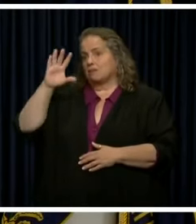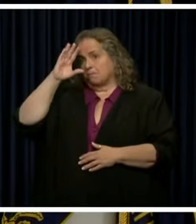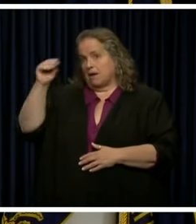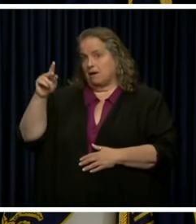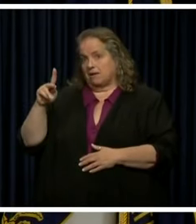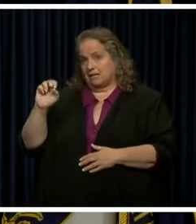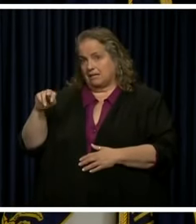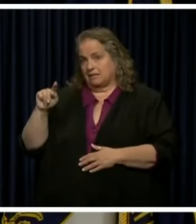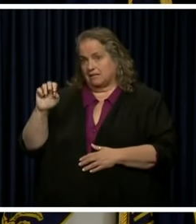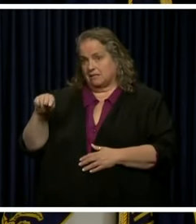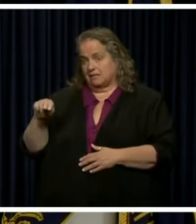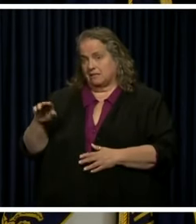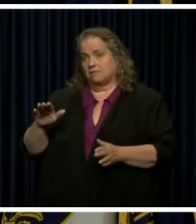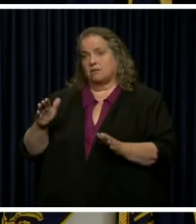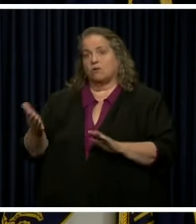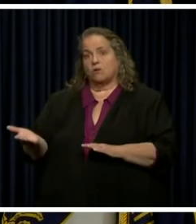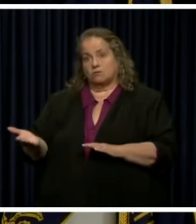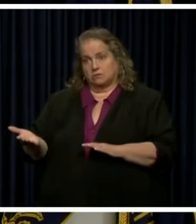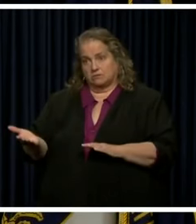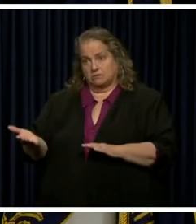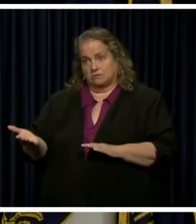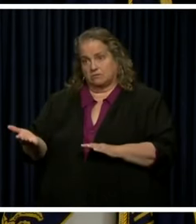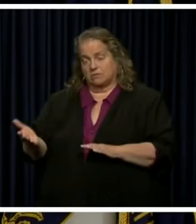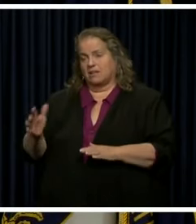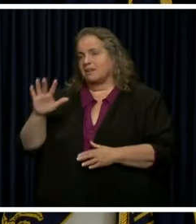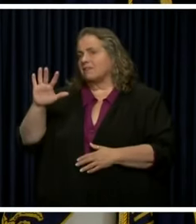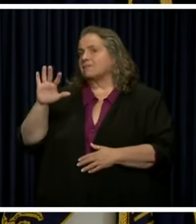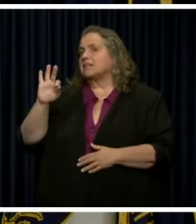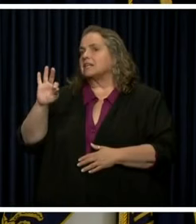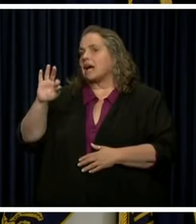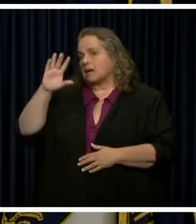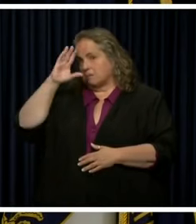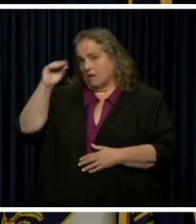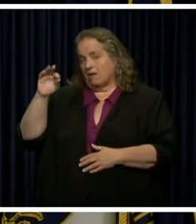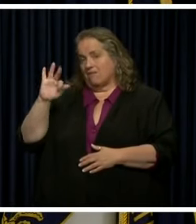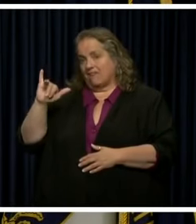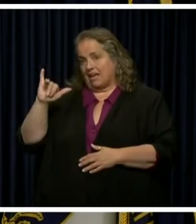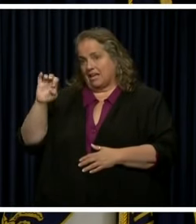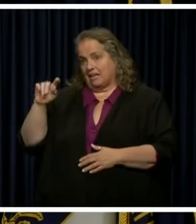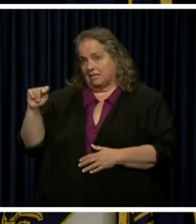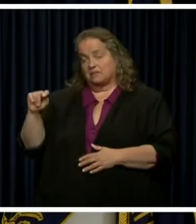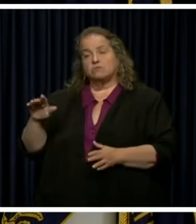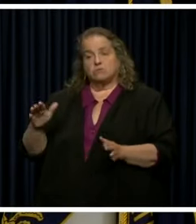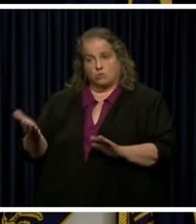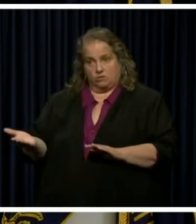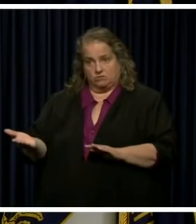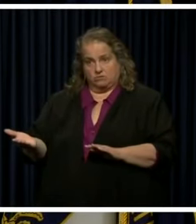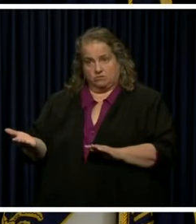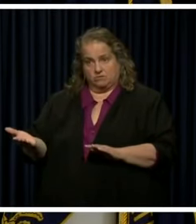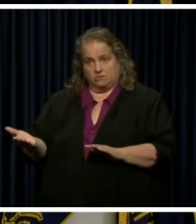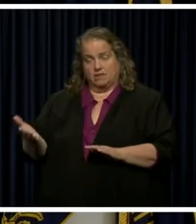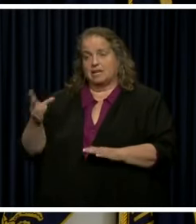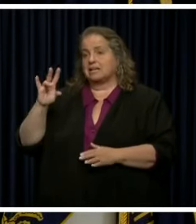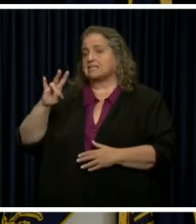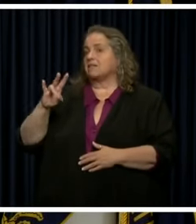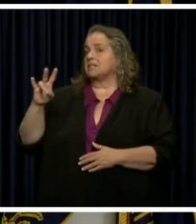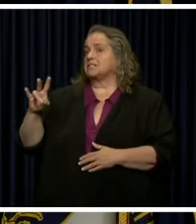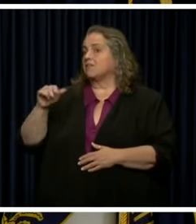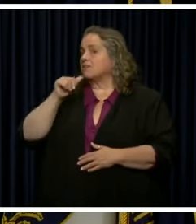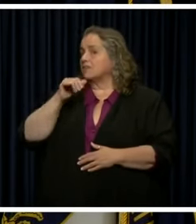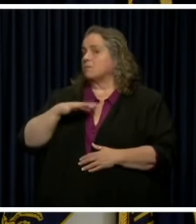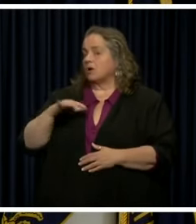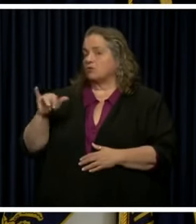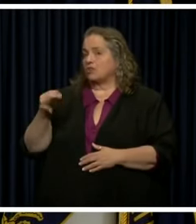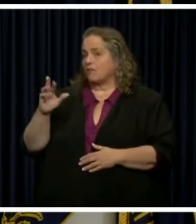from Kenton that we lost, a 59-year-old male from Fayette that we lost, a 77-year-old female